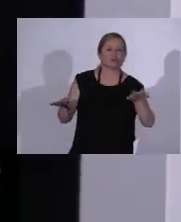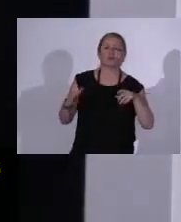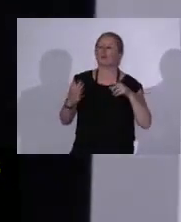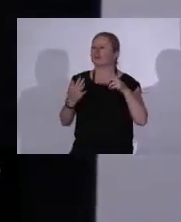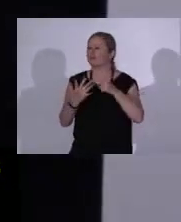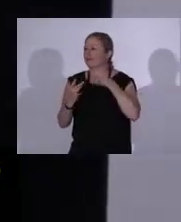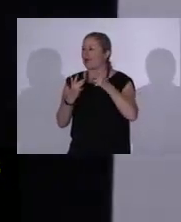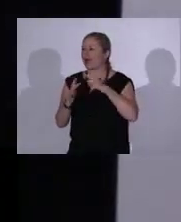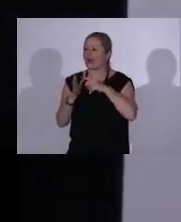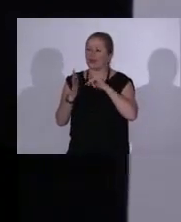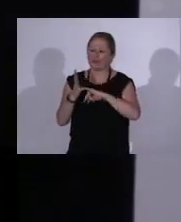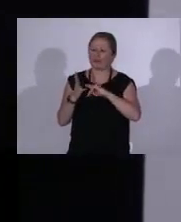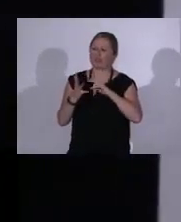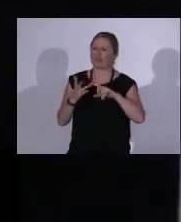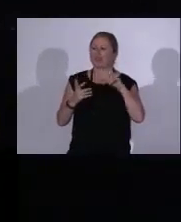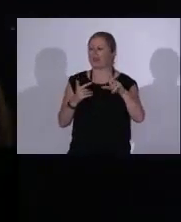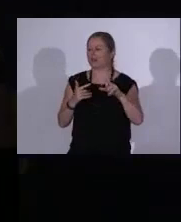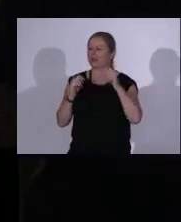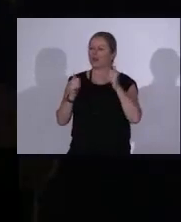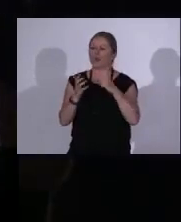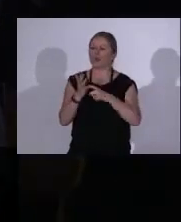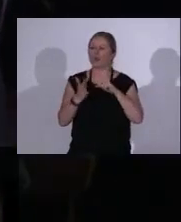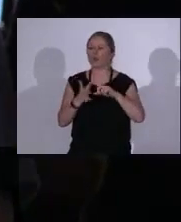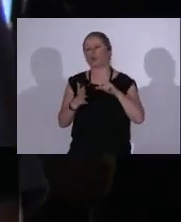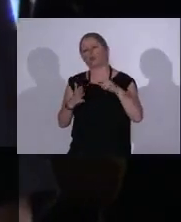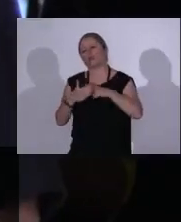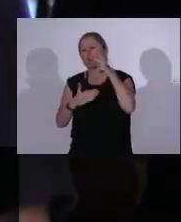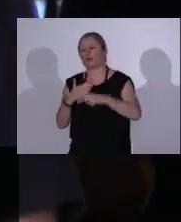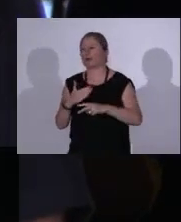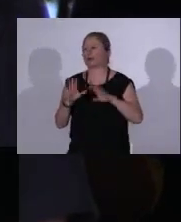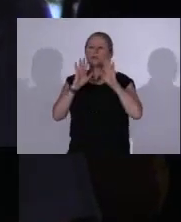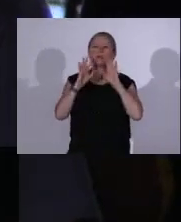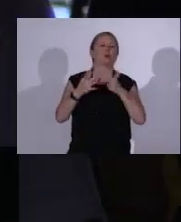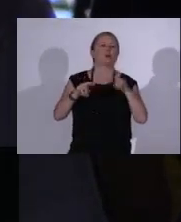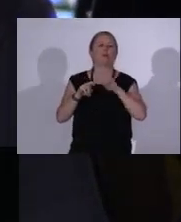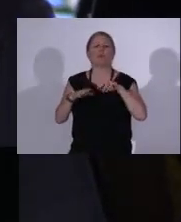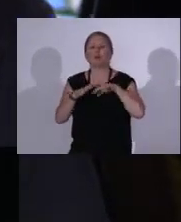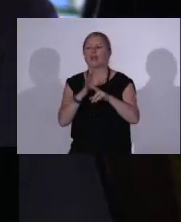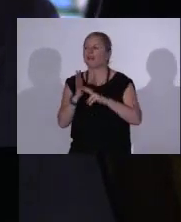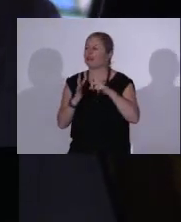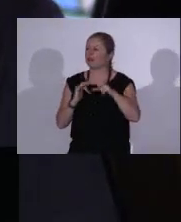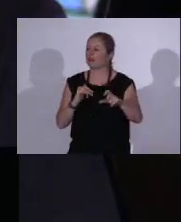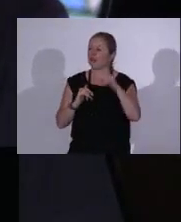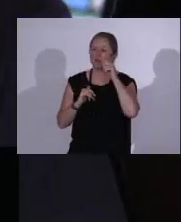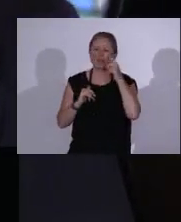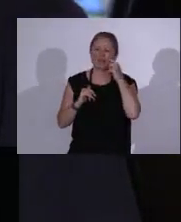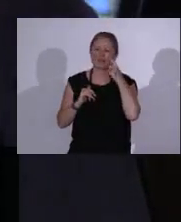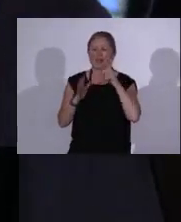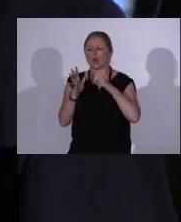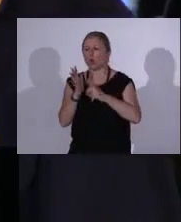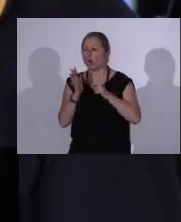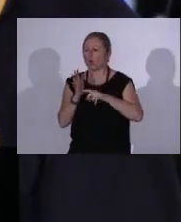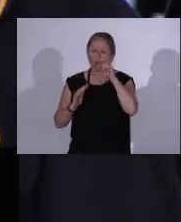rep programs. And wouldn't it be amazing within the Victorian community if we could see every rep program supporting an all abilities program as